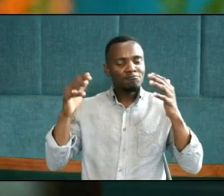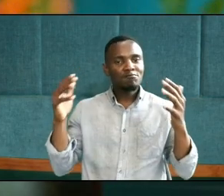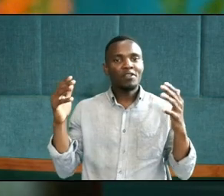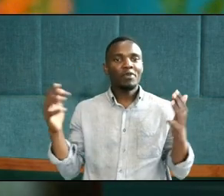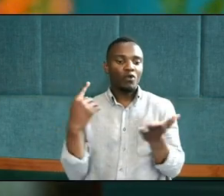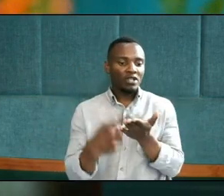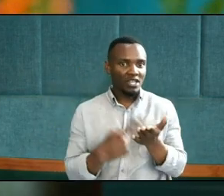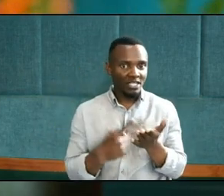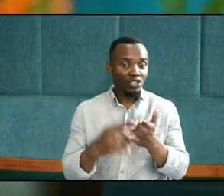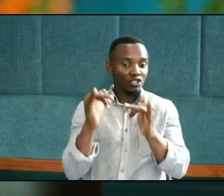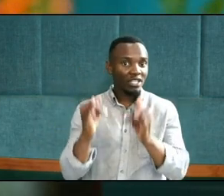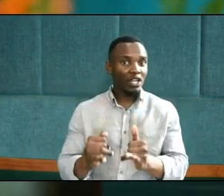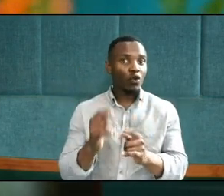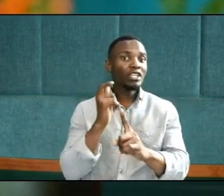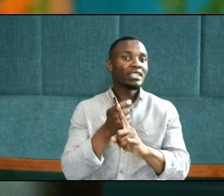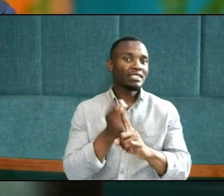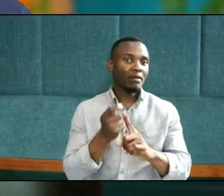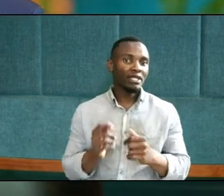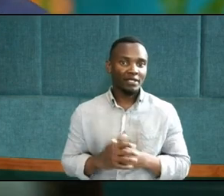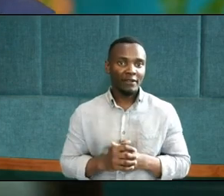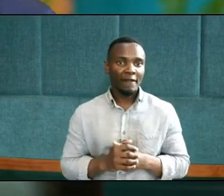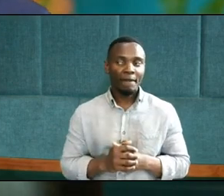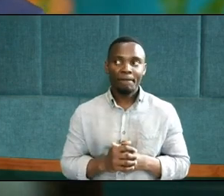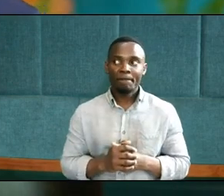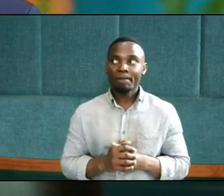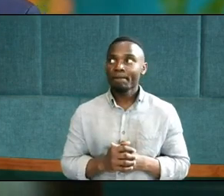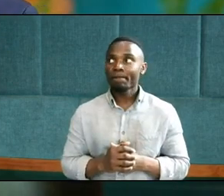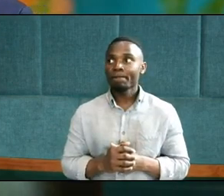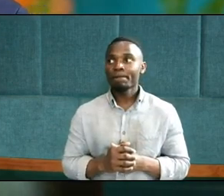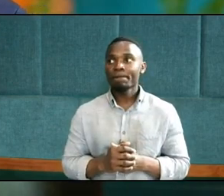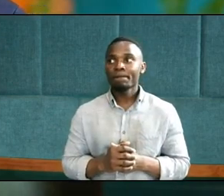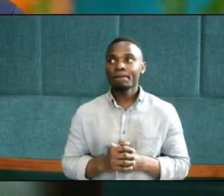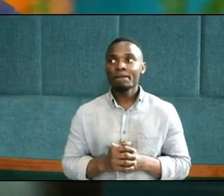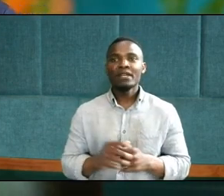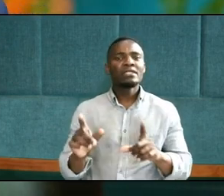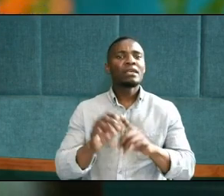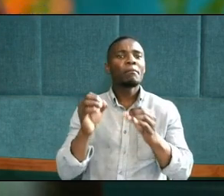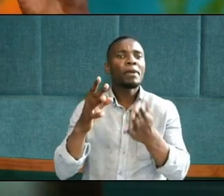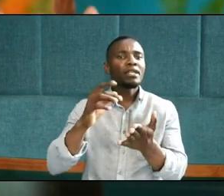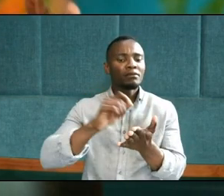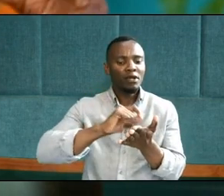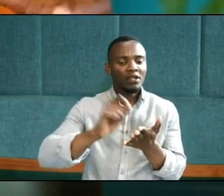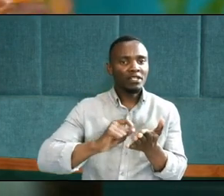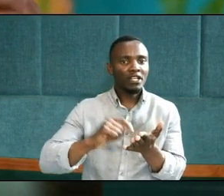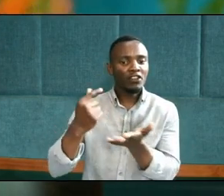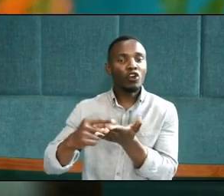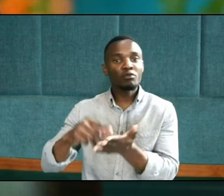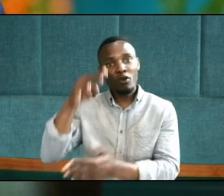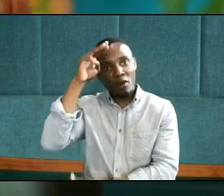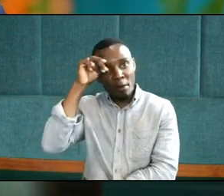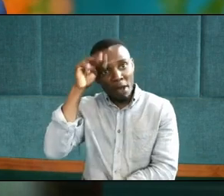It's a huge discussion in the New Testament. It appears more than 80 times in the New Testament. Most of these references occur in the Gospels of